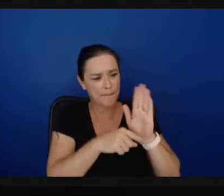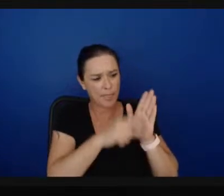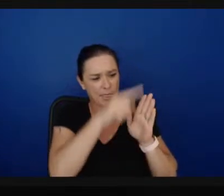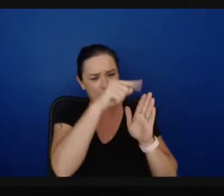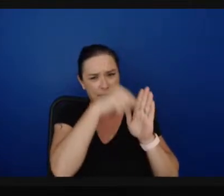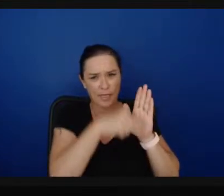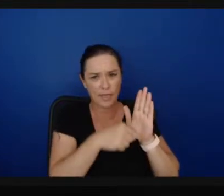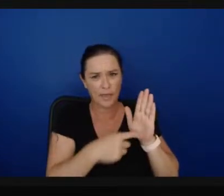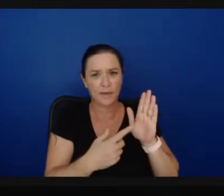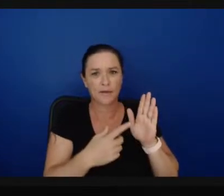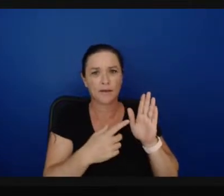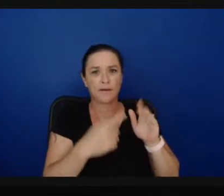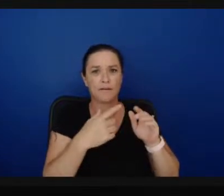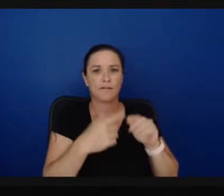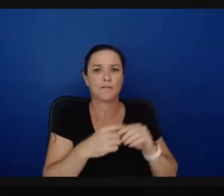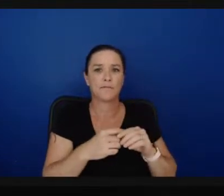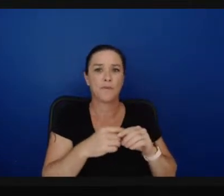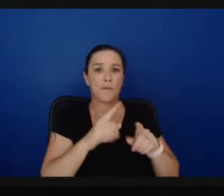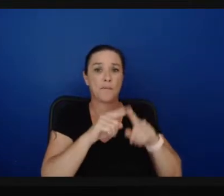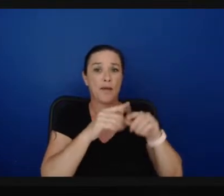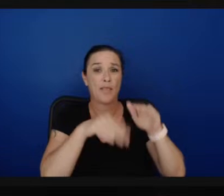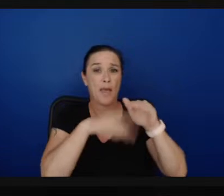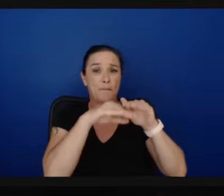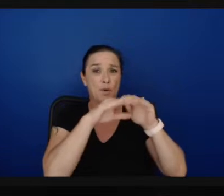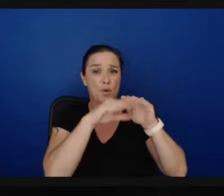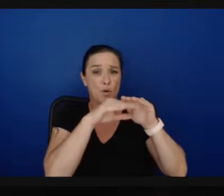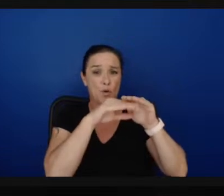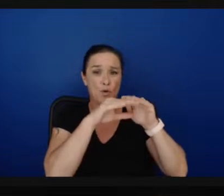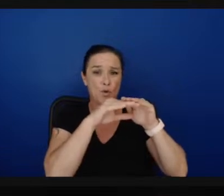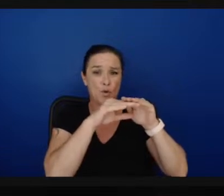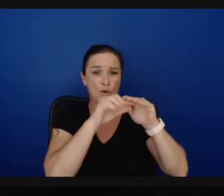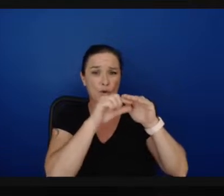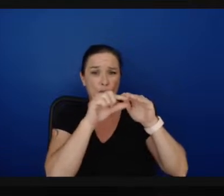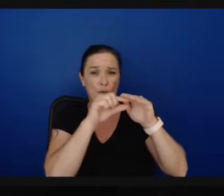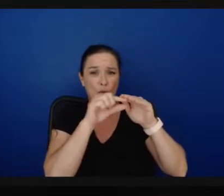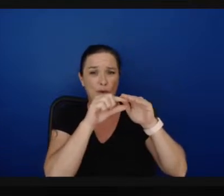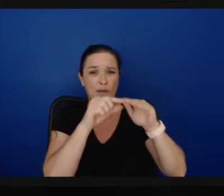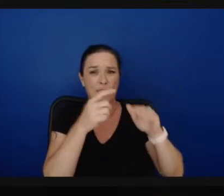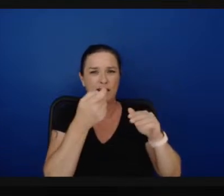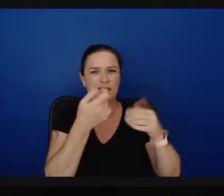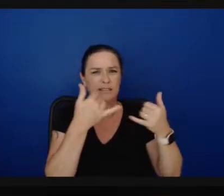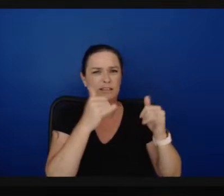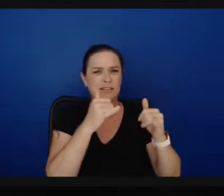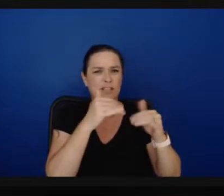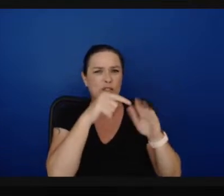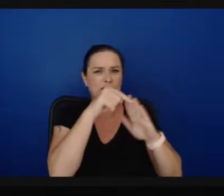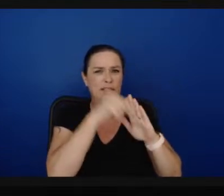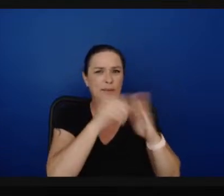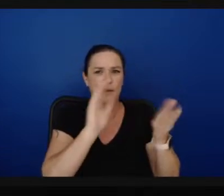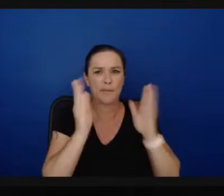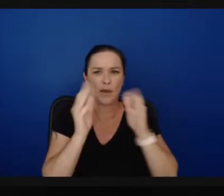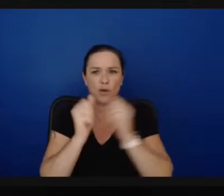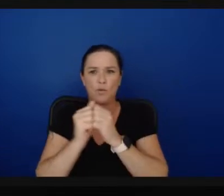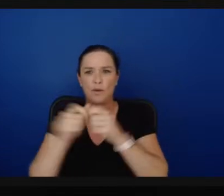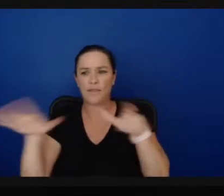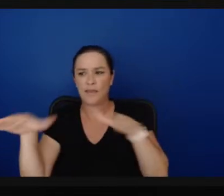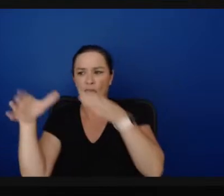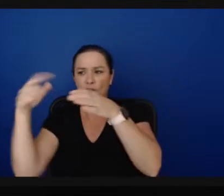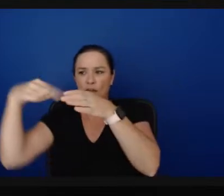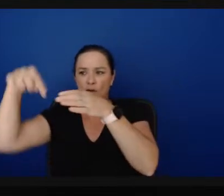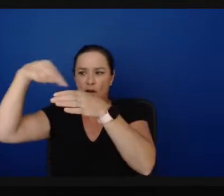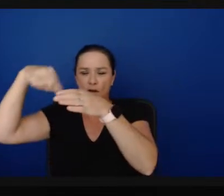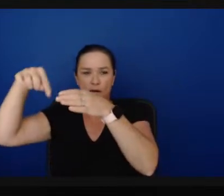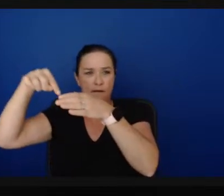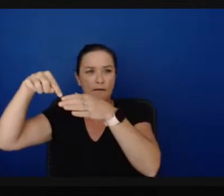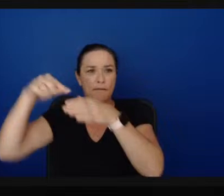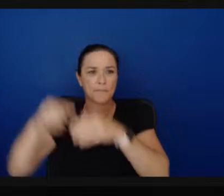top. But the upper events are a little deeper than you see them near the caldera. A couple exceptions here,